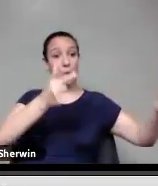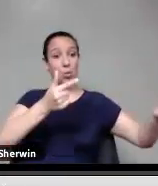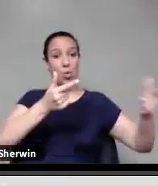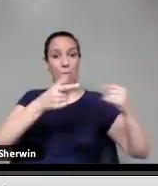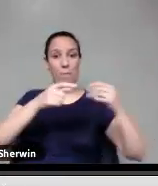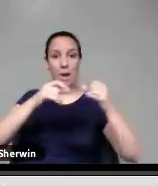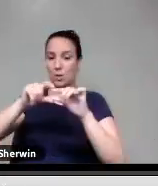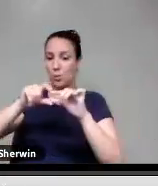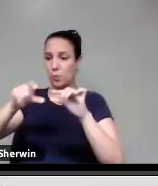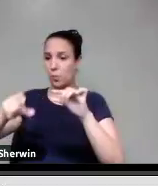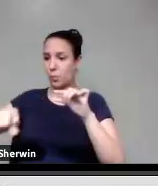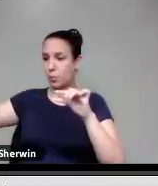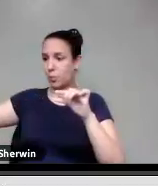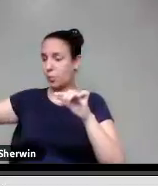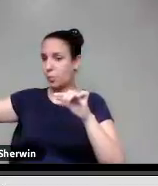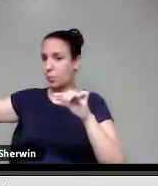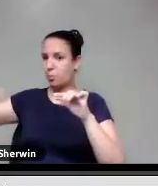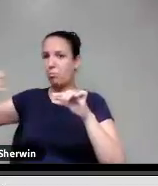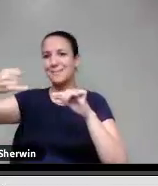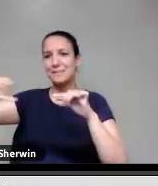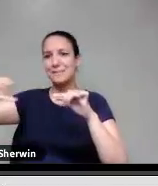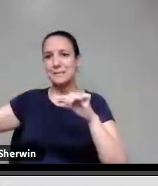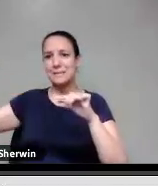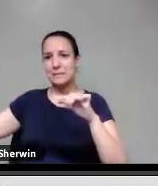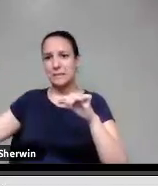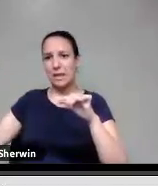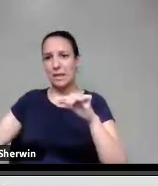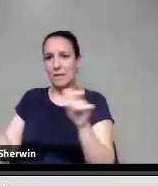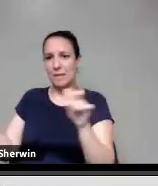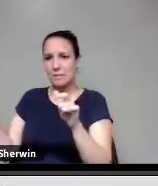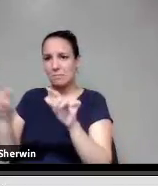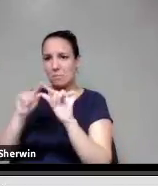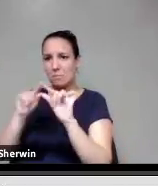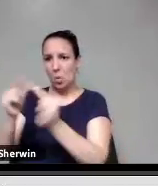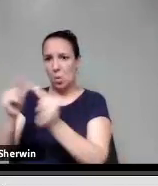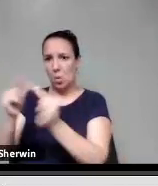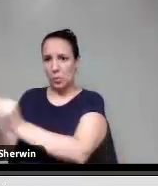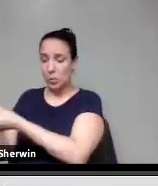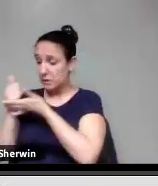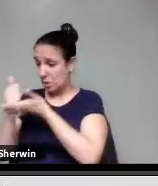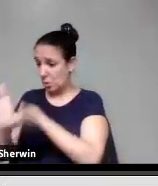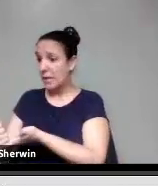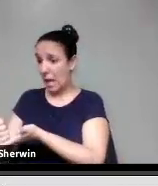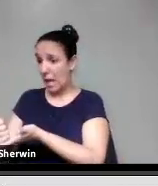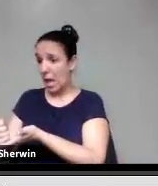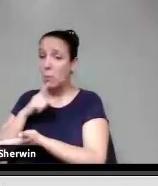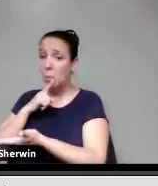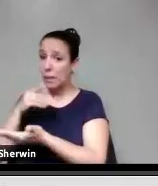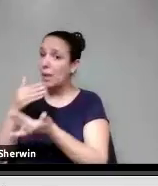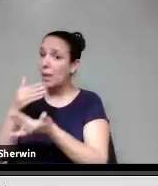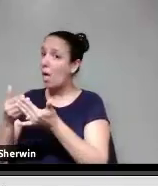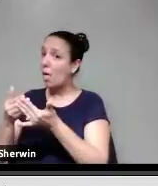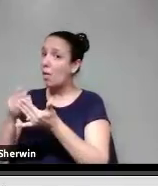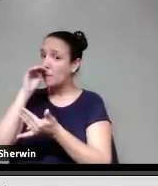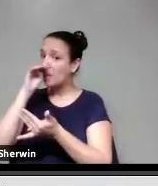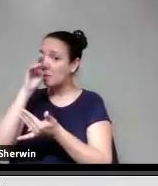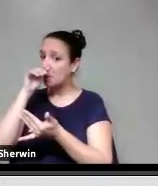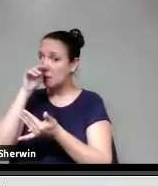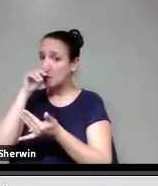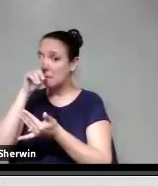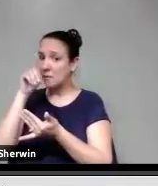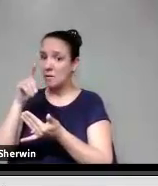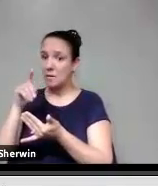stretches out, and there might be small groups within that tail that you could serve really effectively. And they aren't going to